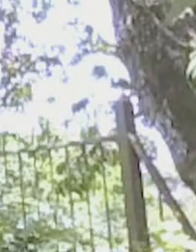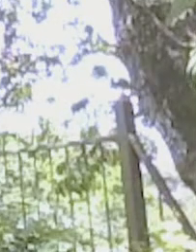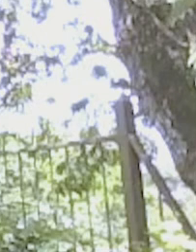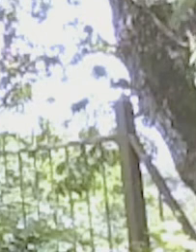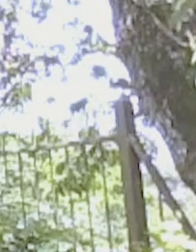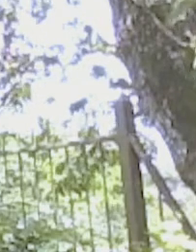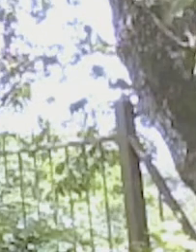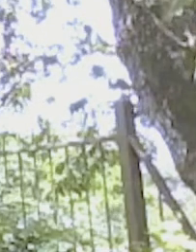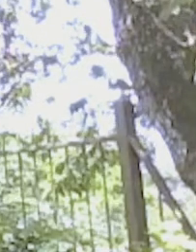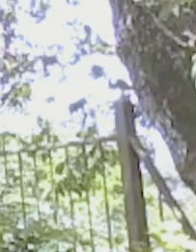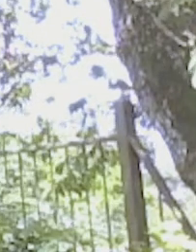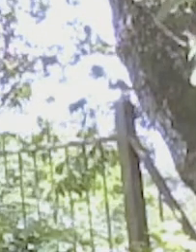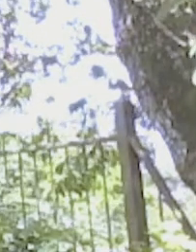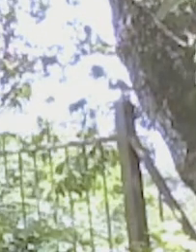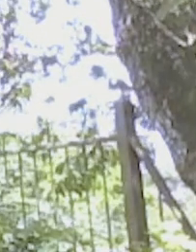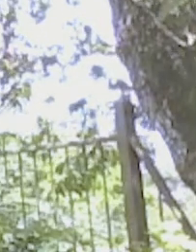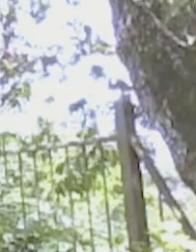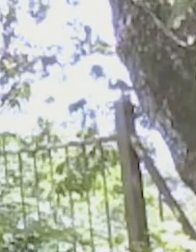nicaraguan